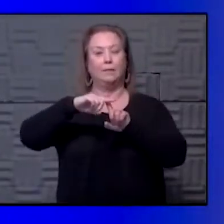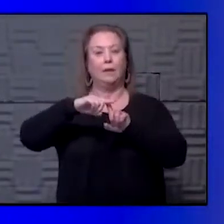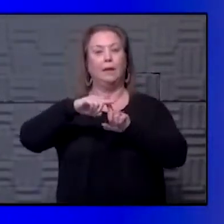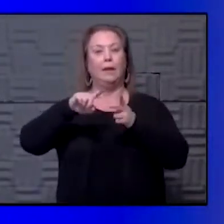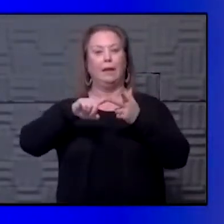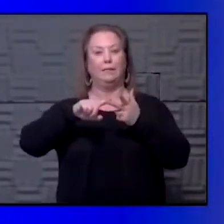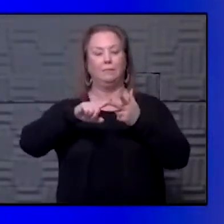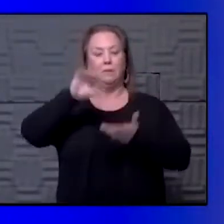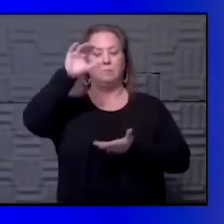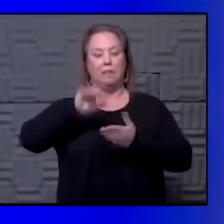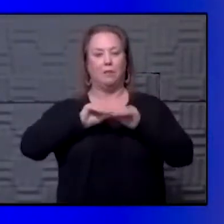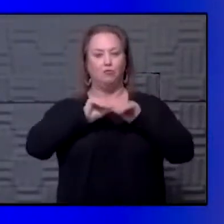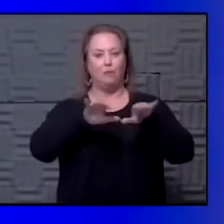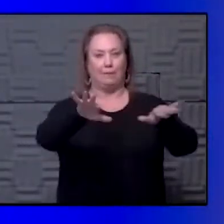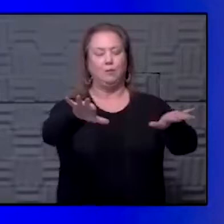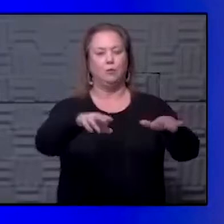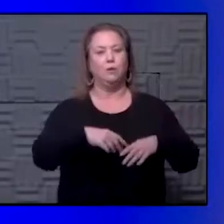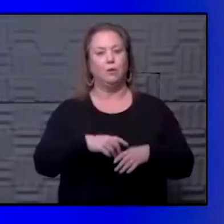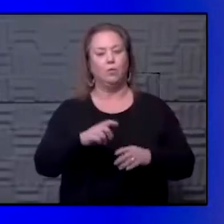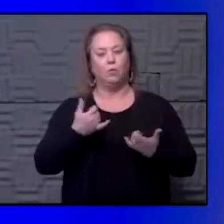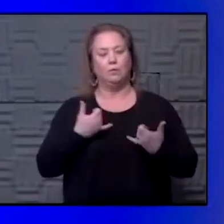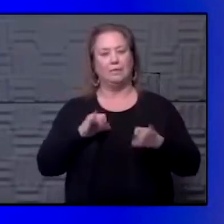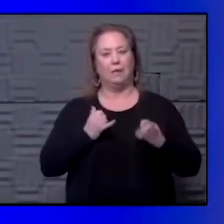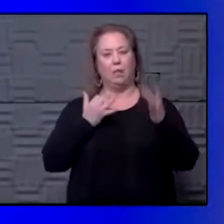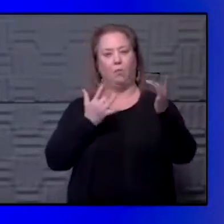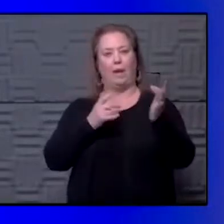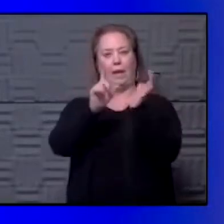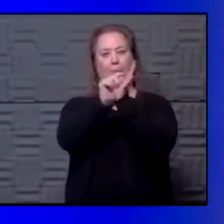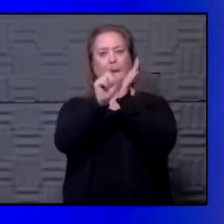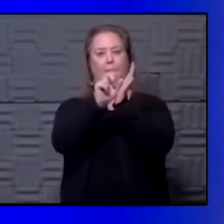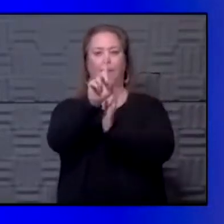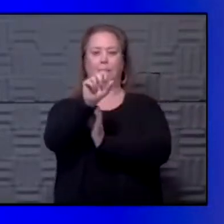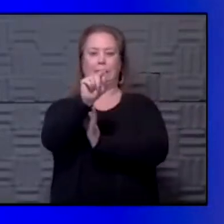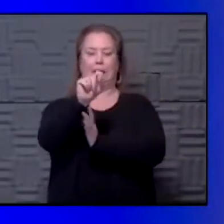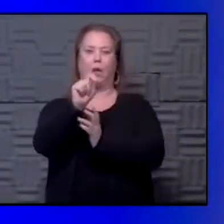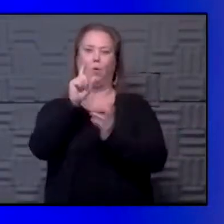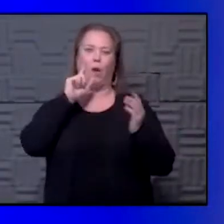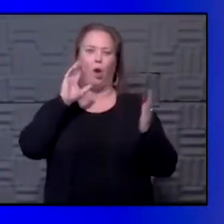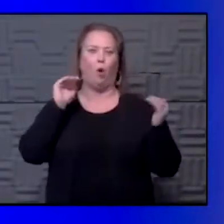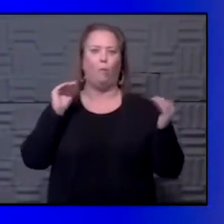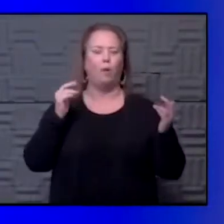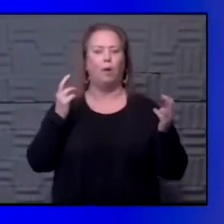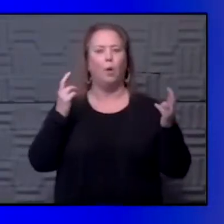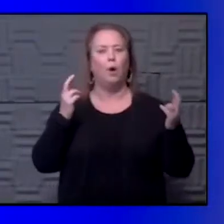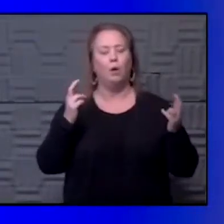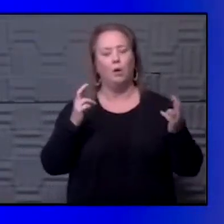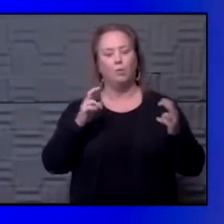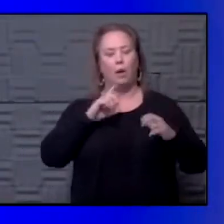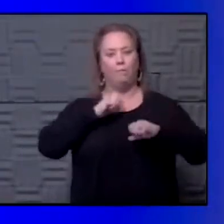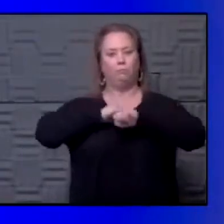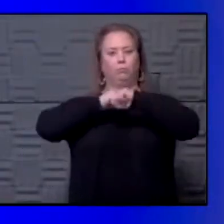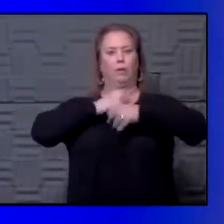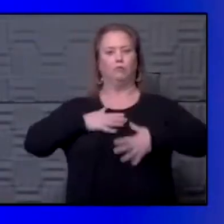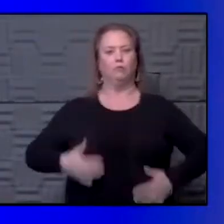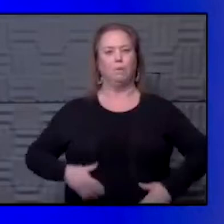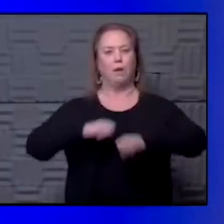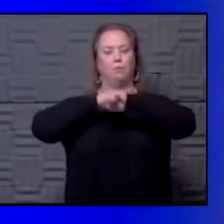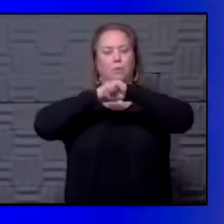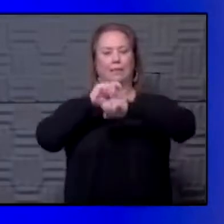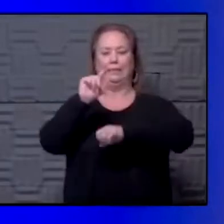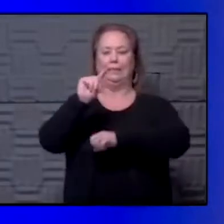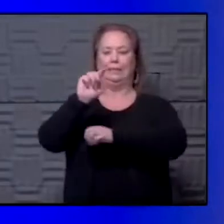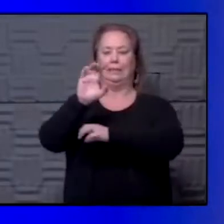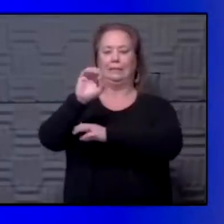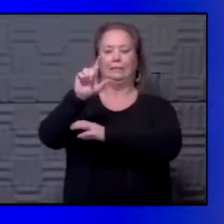to transmit the disease. So we're still waiting for the published data on that. We hope that you can, because you have an immune response already. You have a